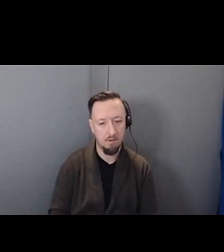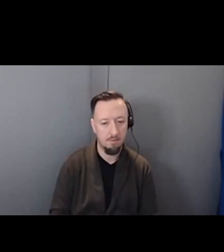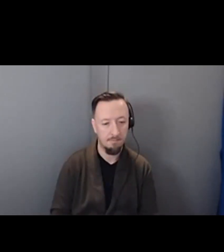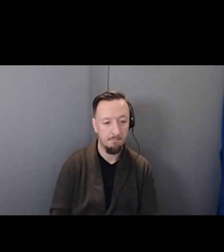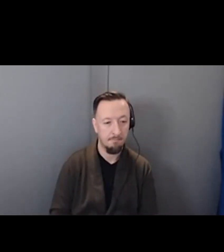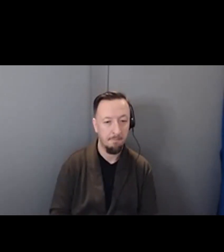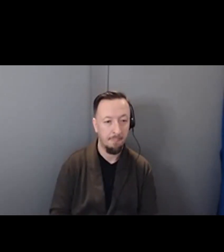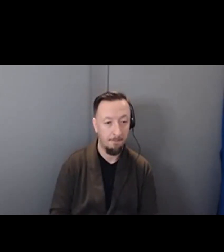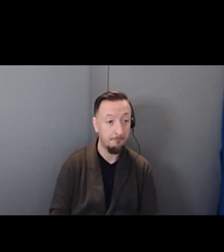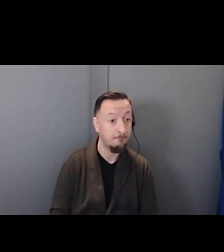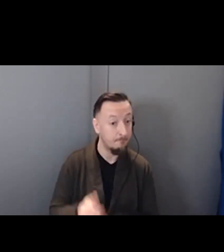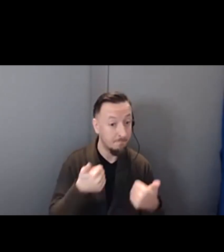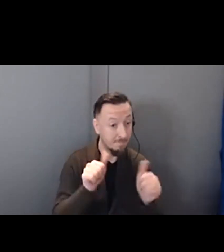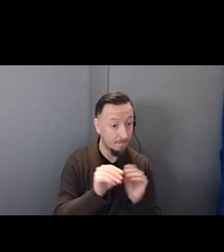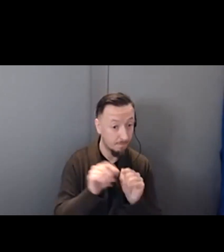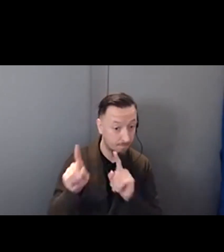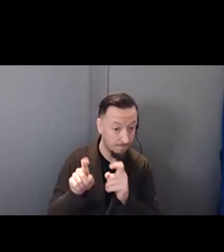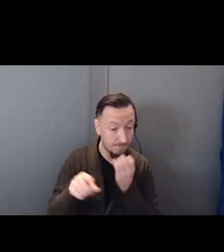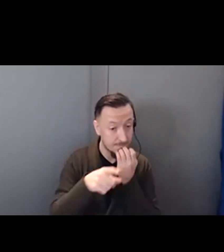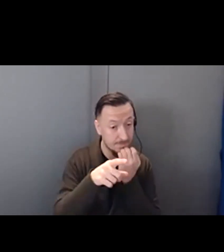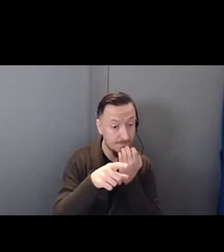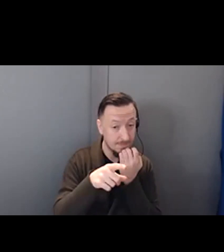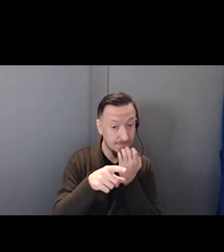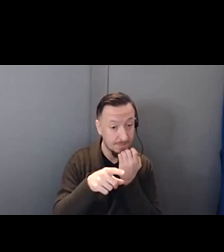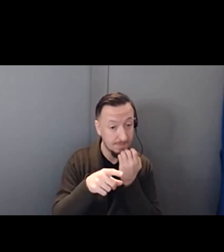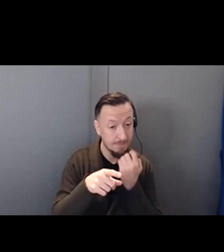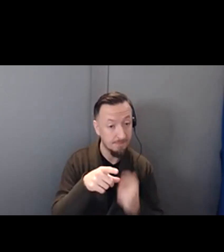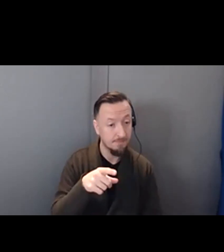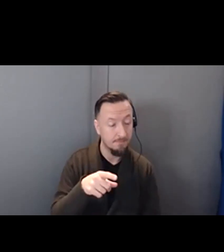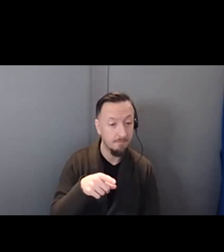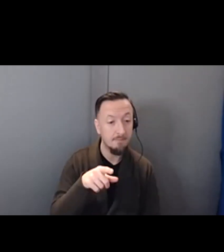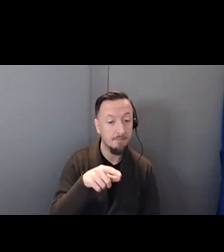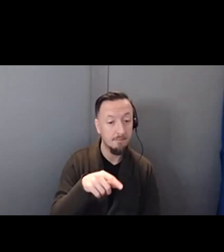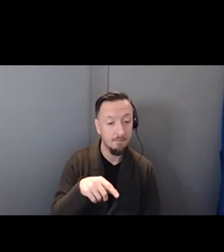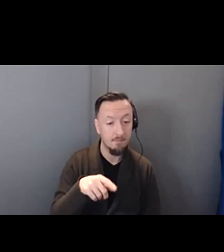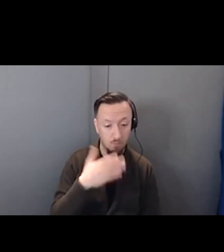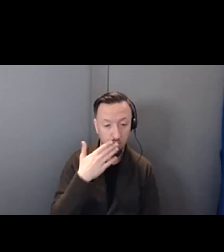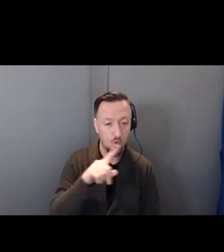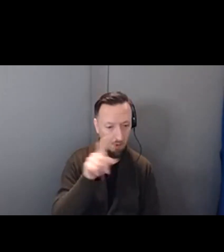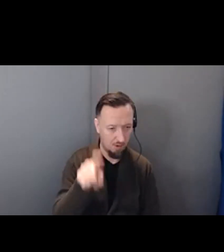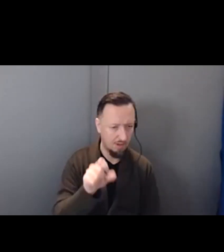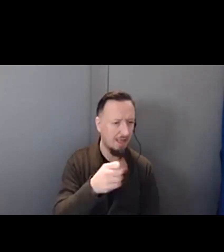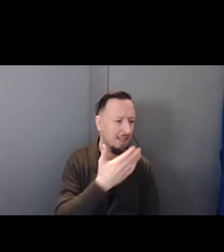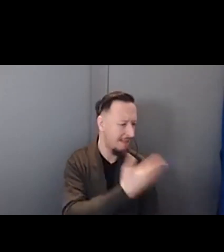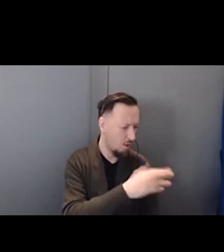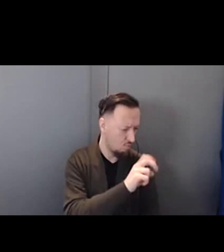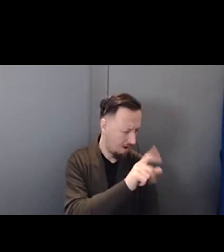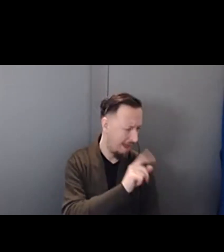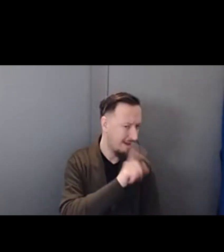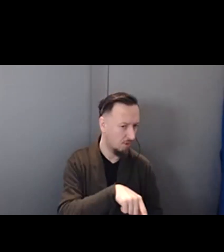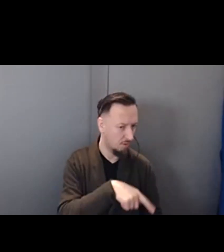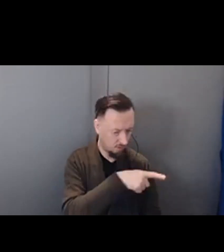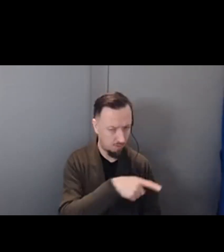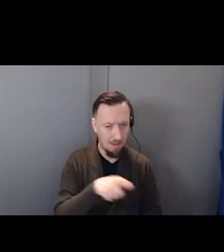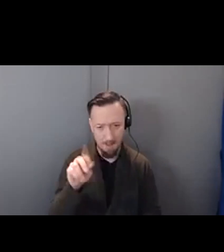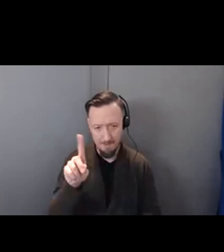Are there any more questions? It's a good question. Yes, It's a Victoria. good question. Yes. Brenda, thank you for answering that. You too,